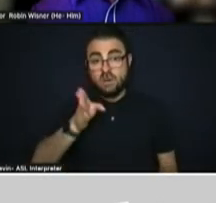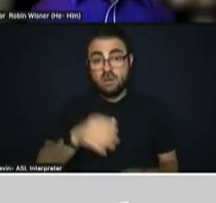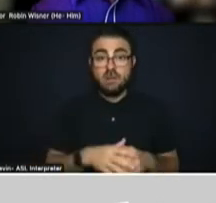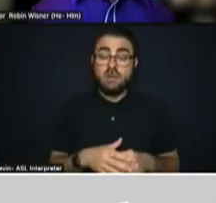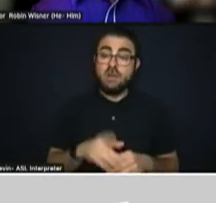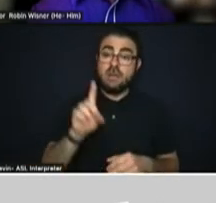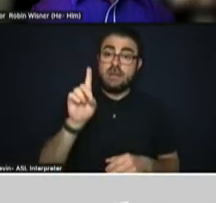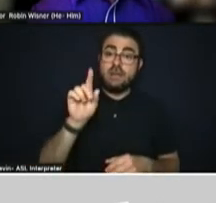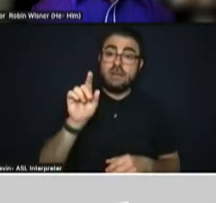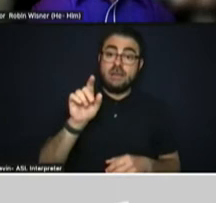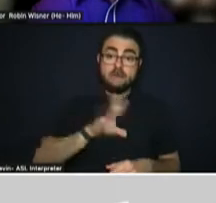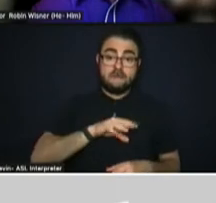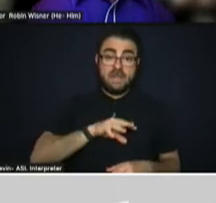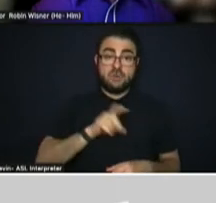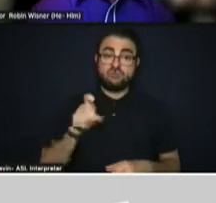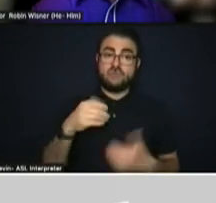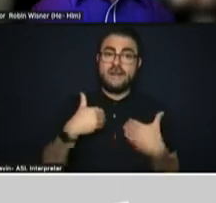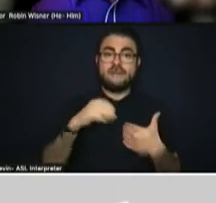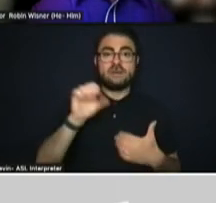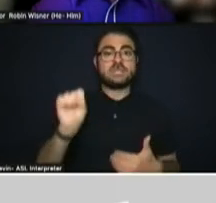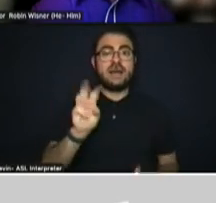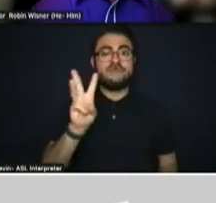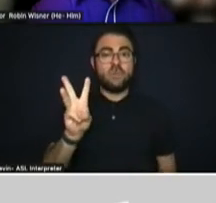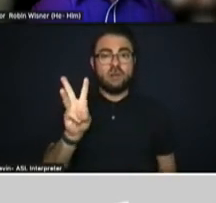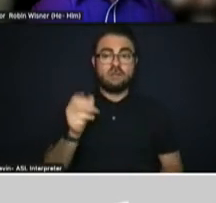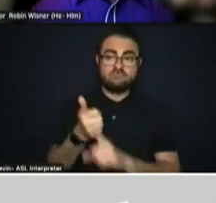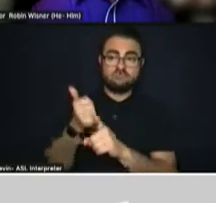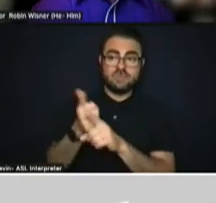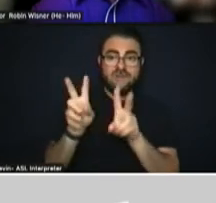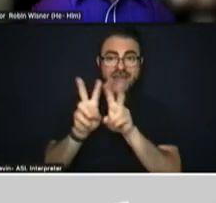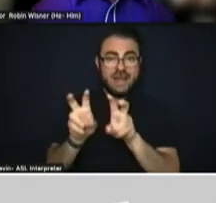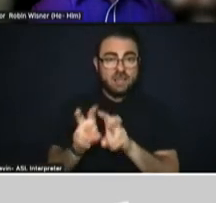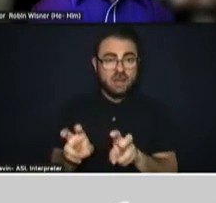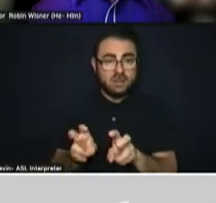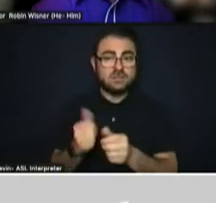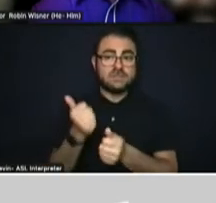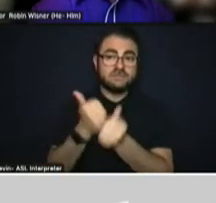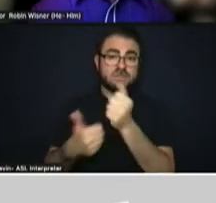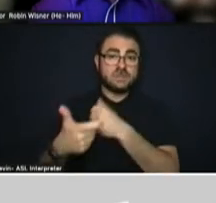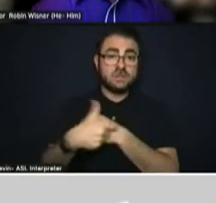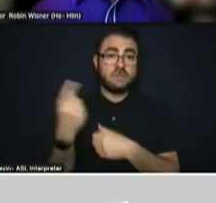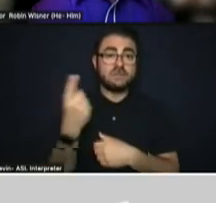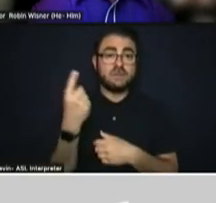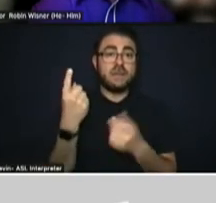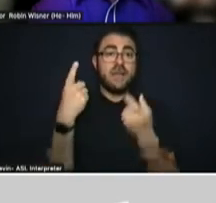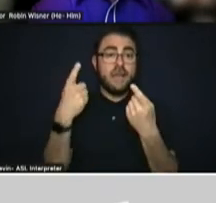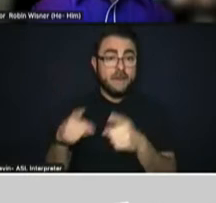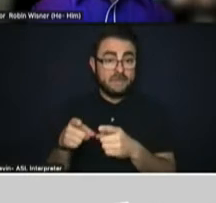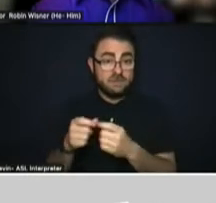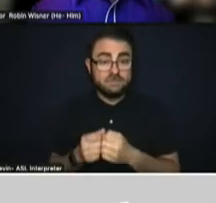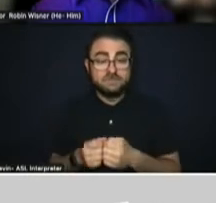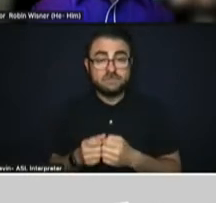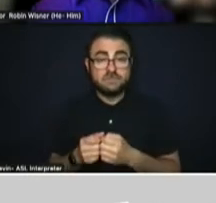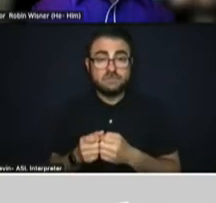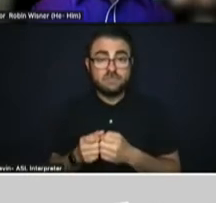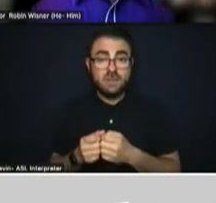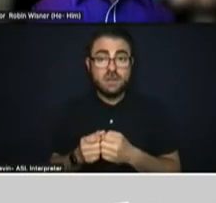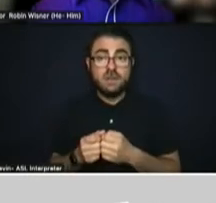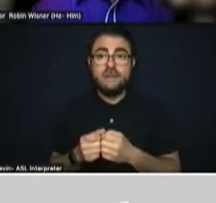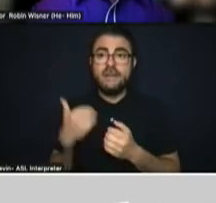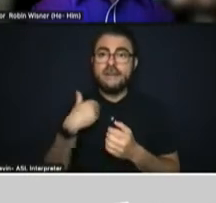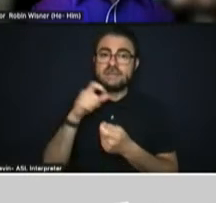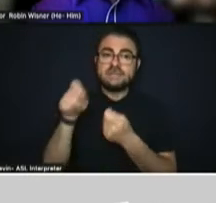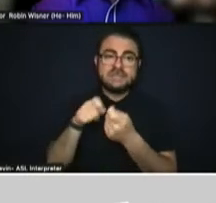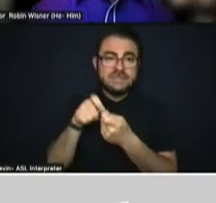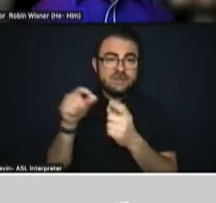software like Trulia that analyzes every time things happen, that there's certain words used